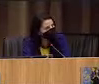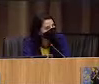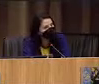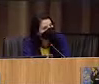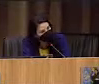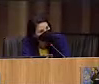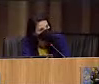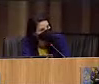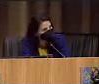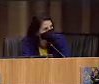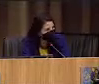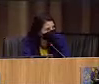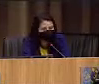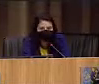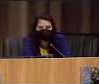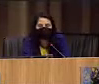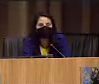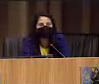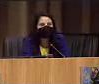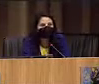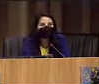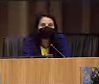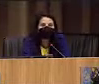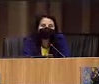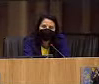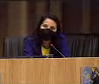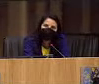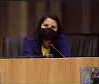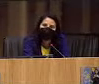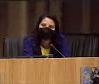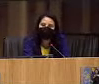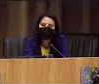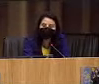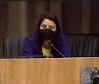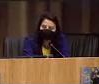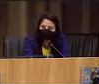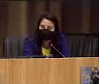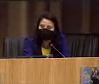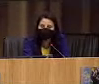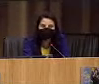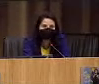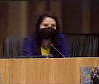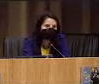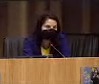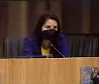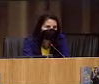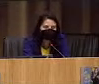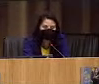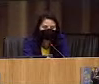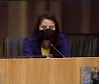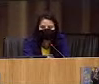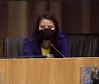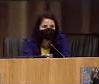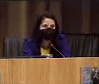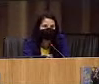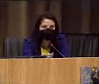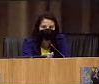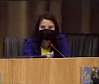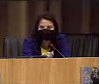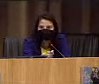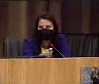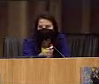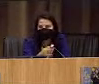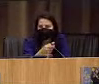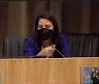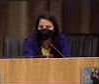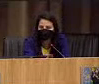medicine delivery, any contact for any reason generates a service, and this